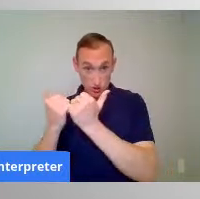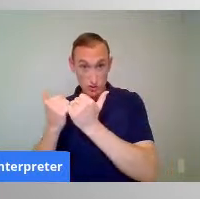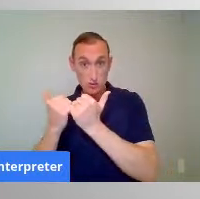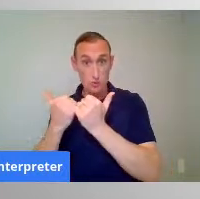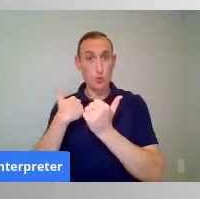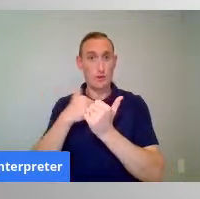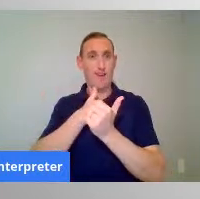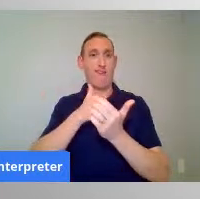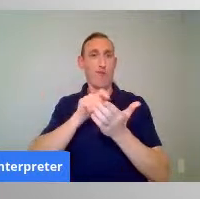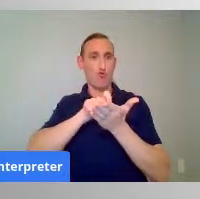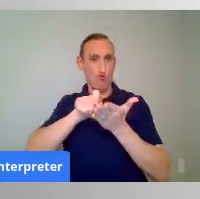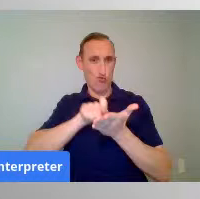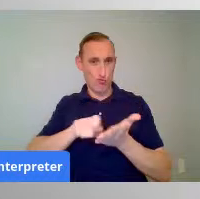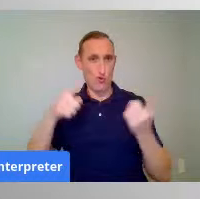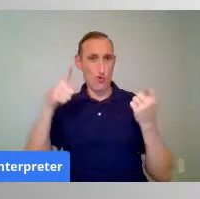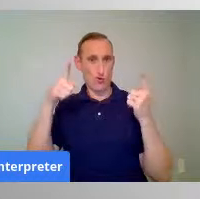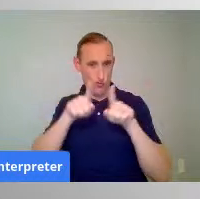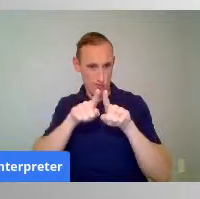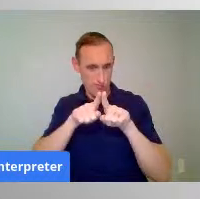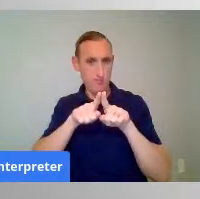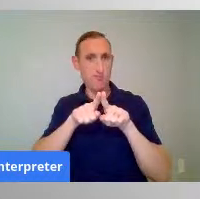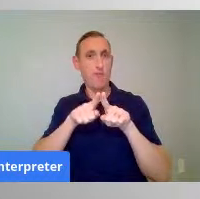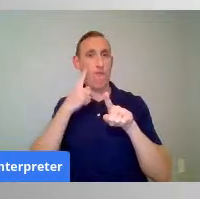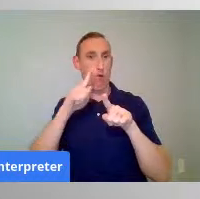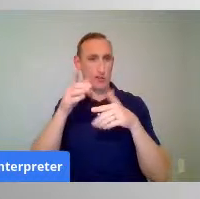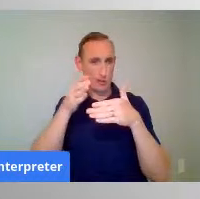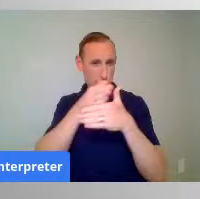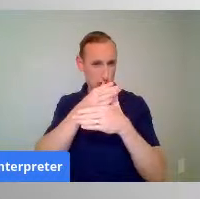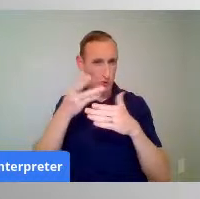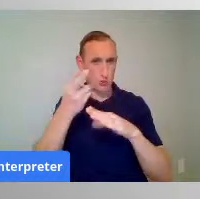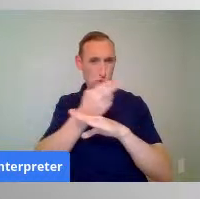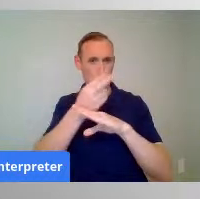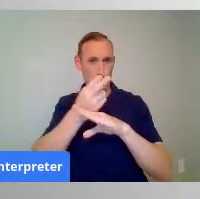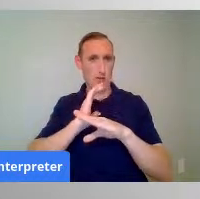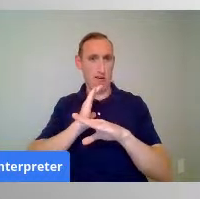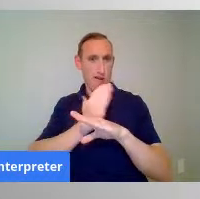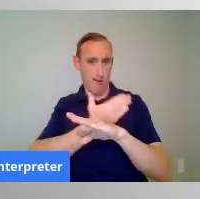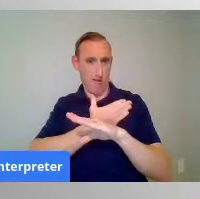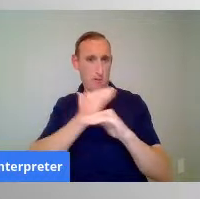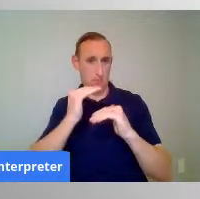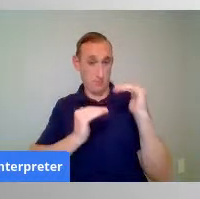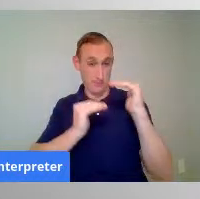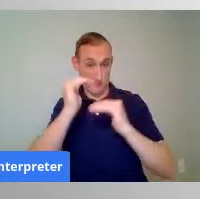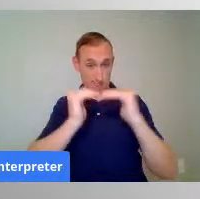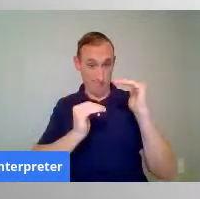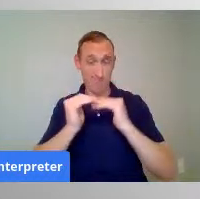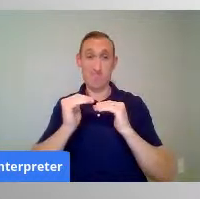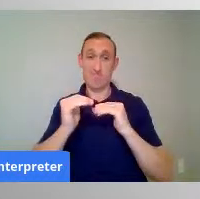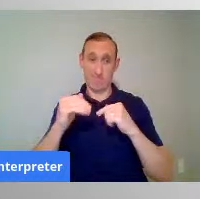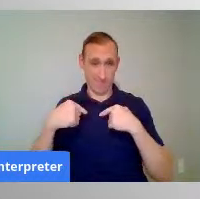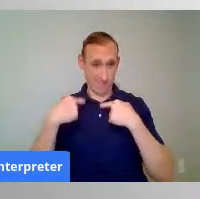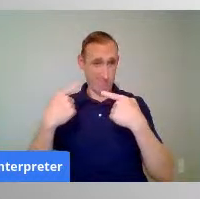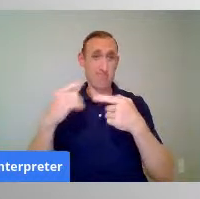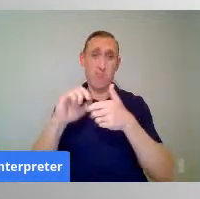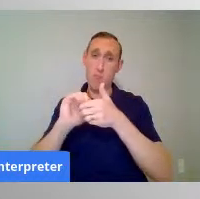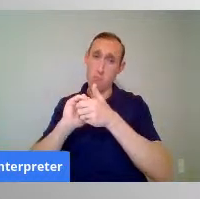of our facilities. And this has been a wonderful partnership that's been extremely successful.